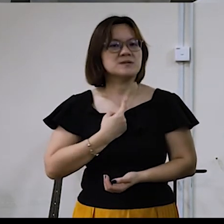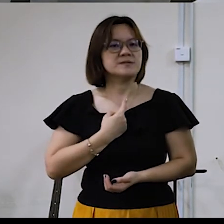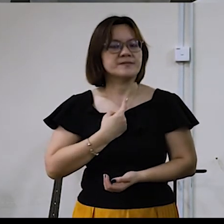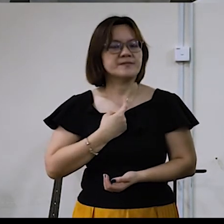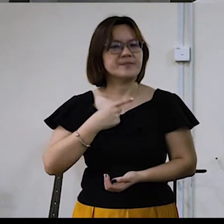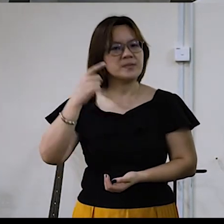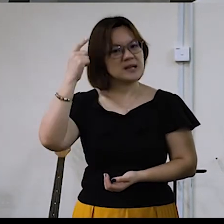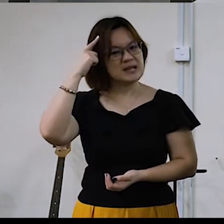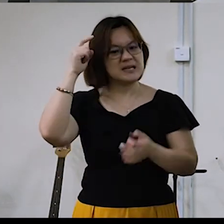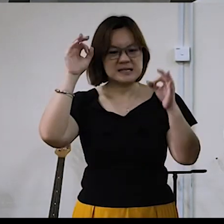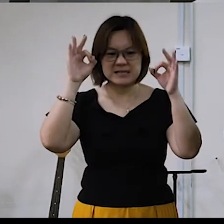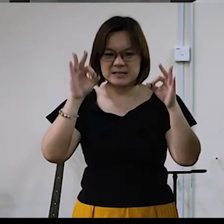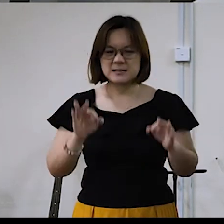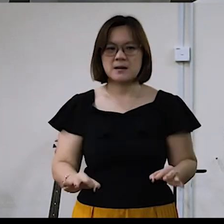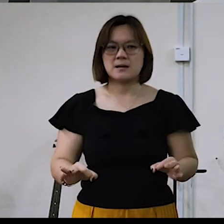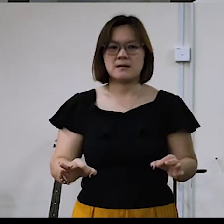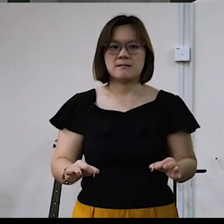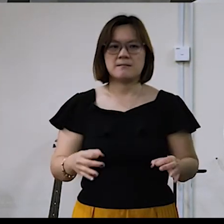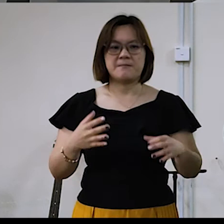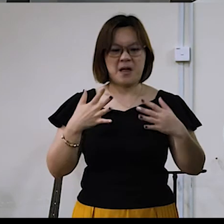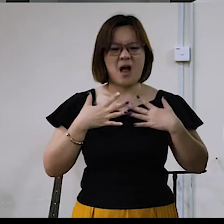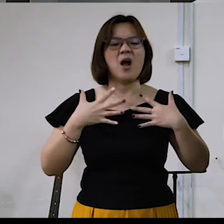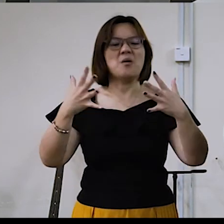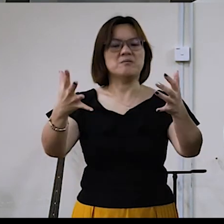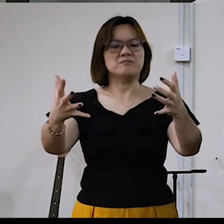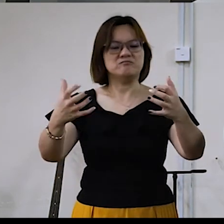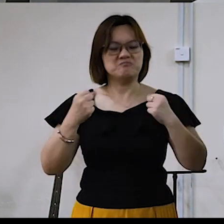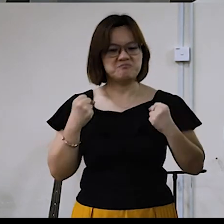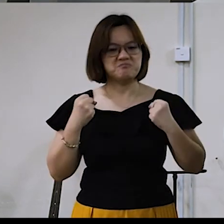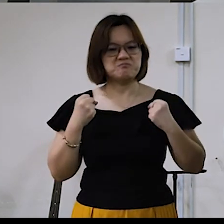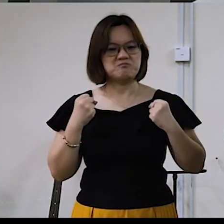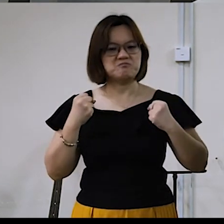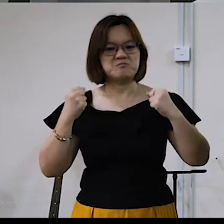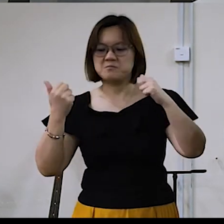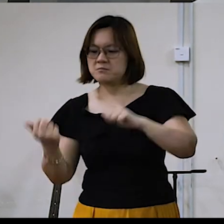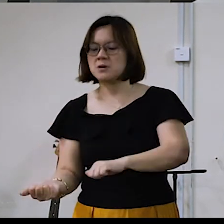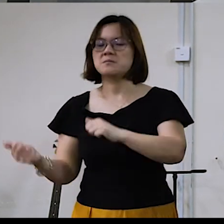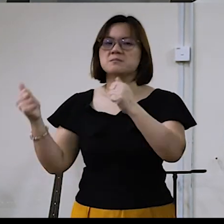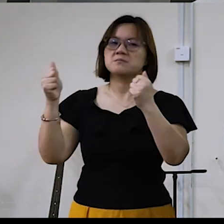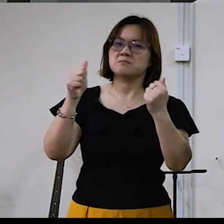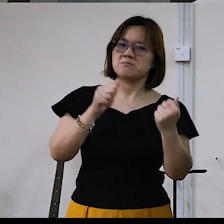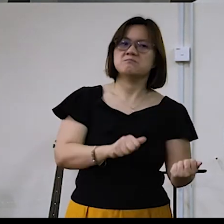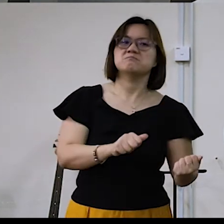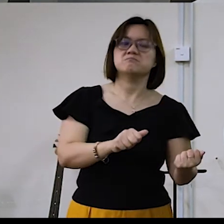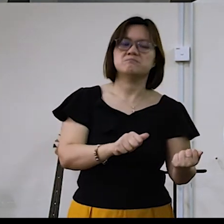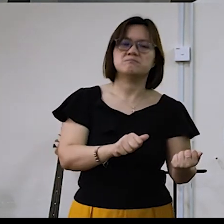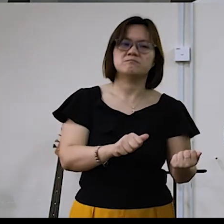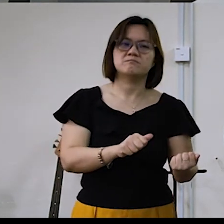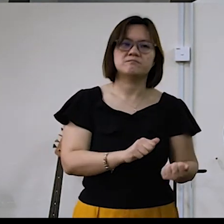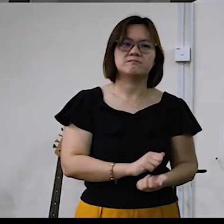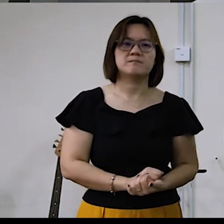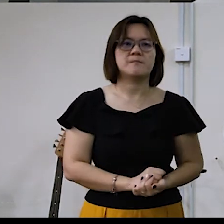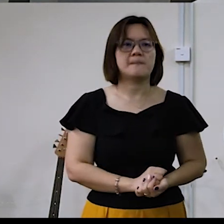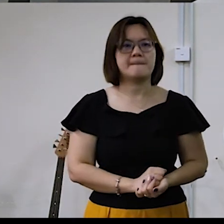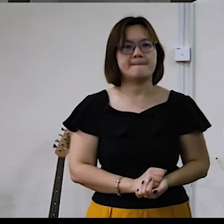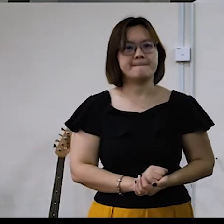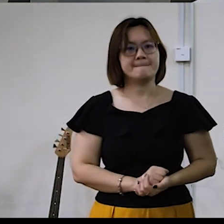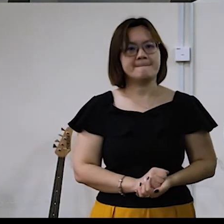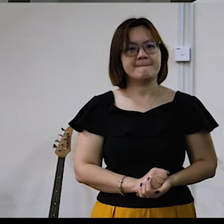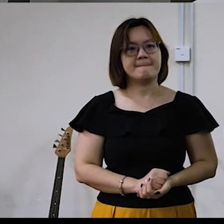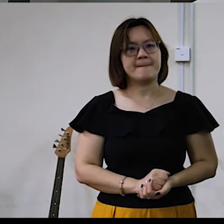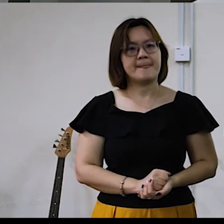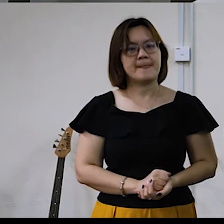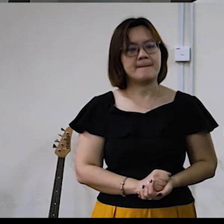will means nobody forced you. Nobody forced you. Baptism cannot take place by force. If somebody forced a person to baptize,